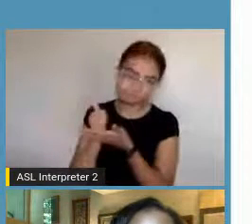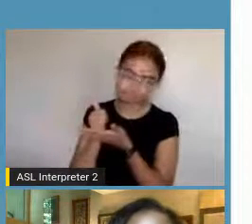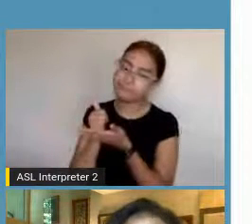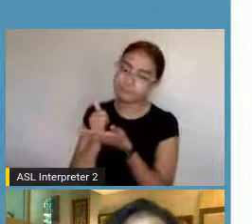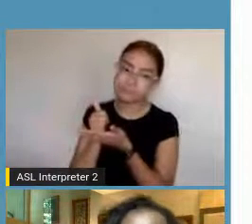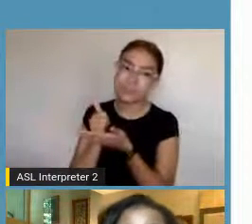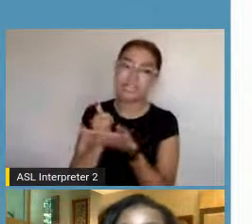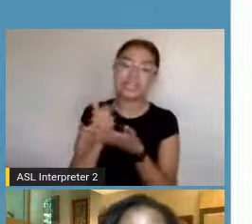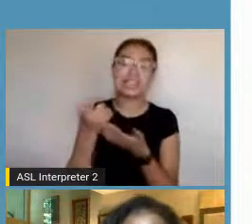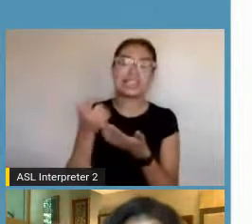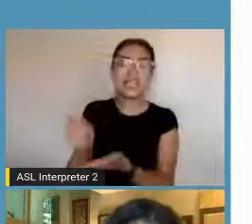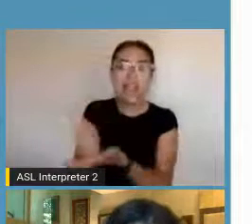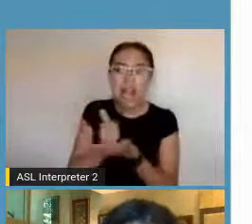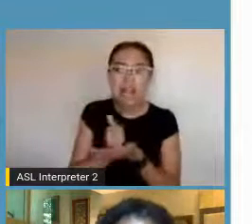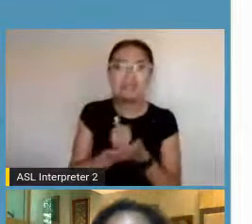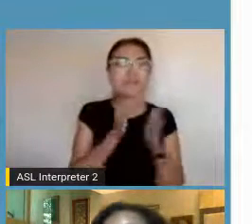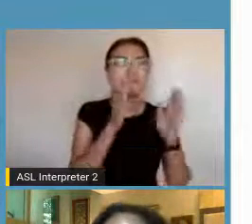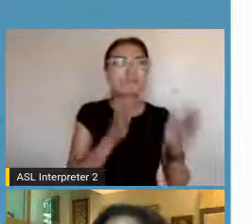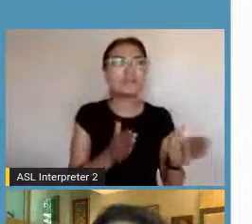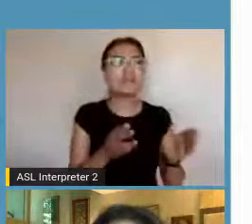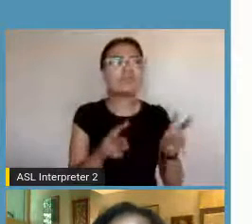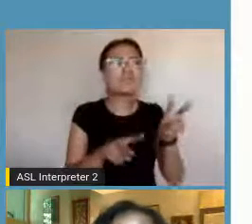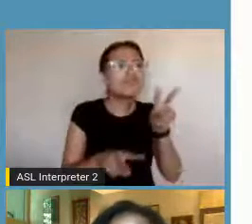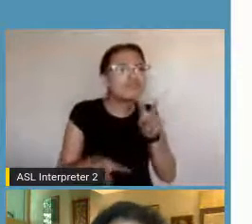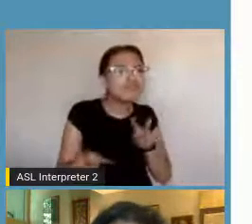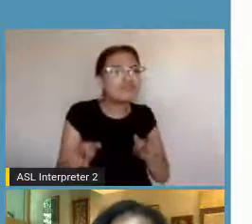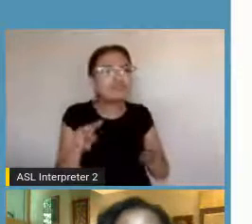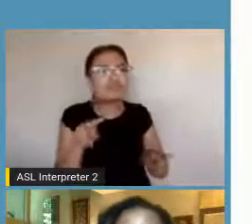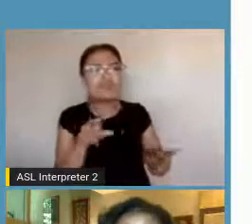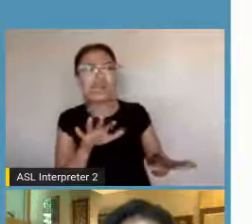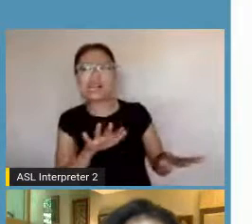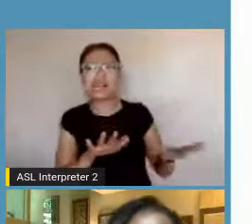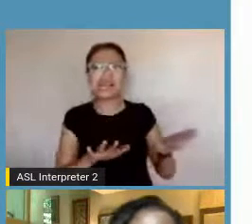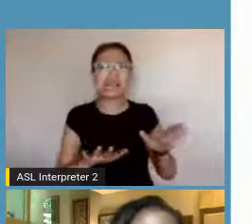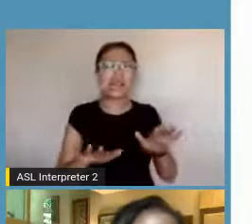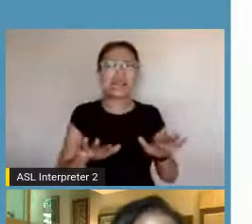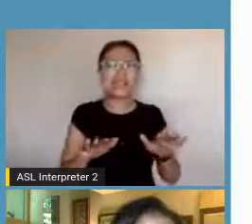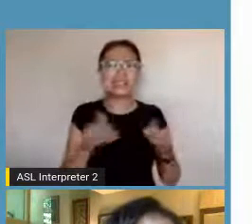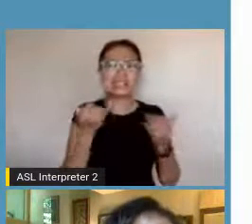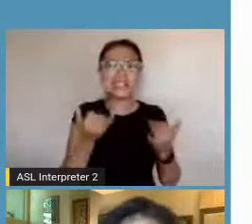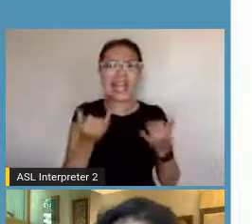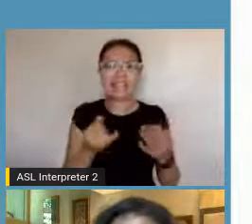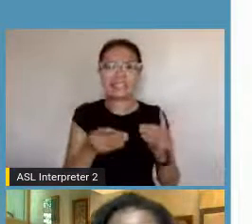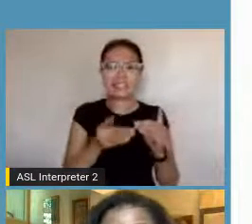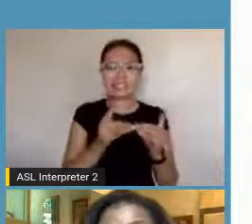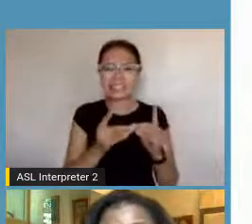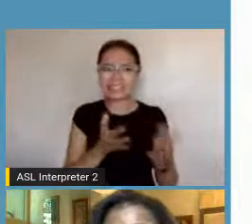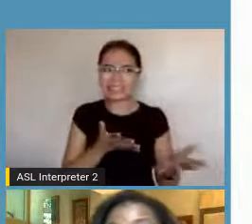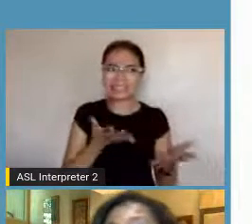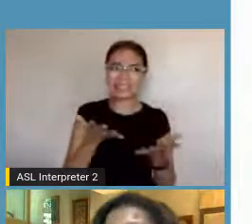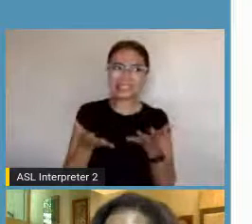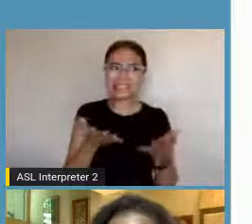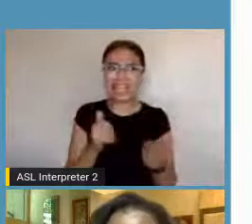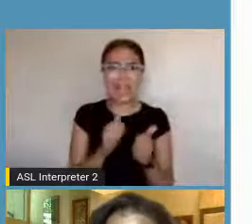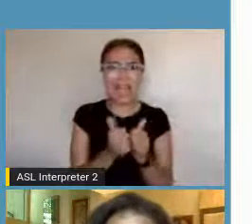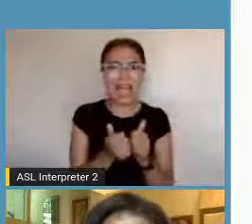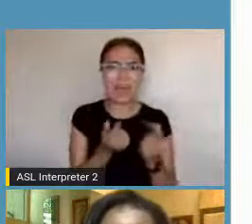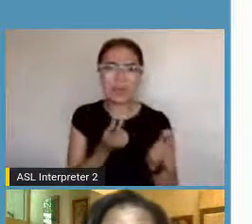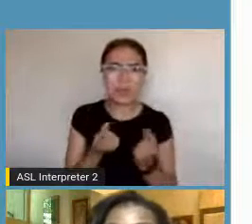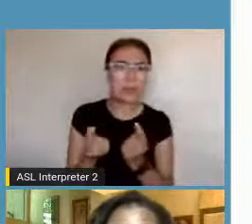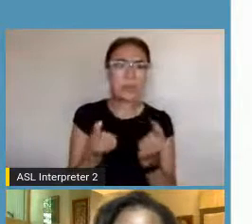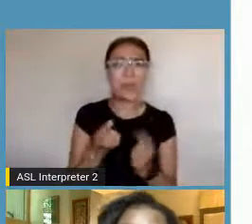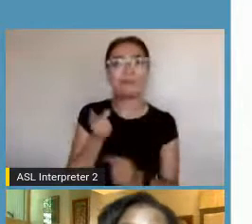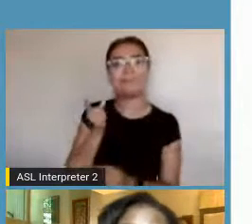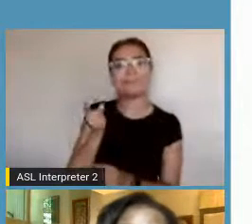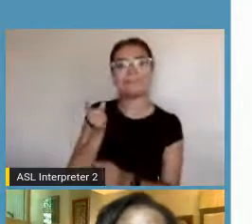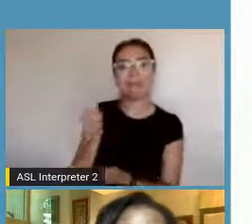individuals navigate this idea of, like, now we're embarking on this project and I'm all by myself and I'm not